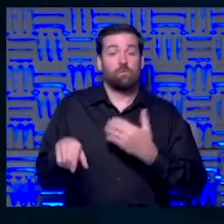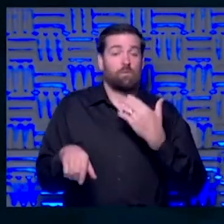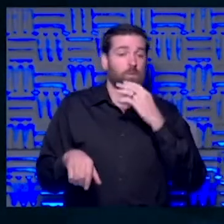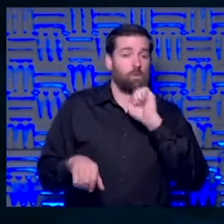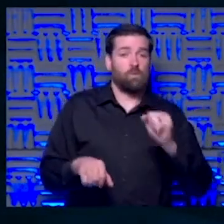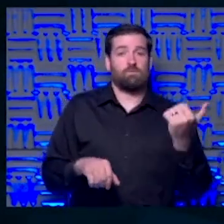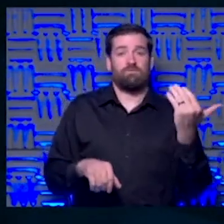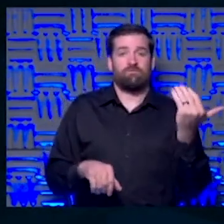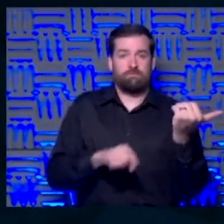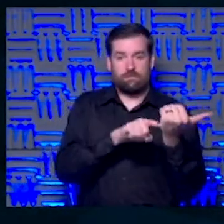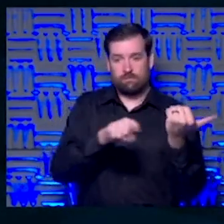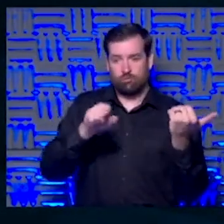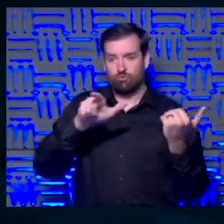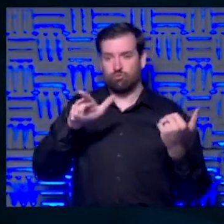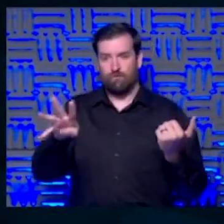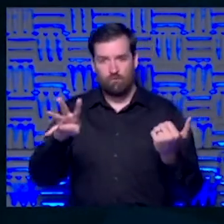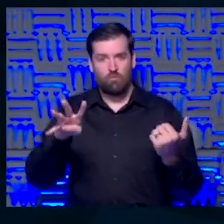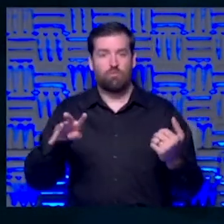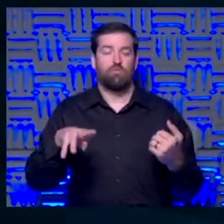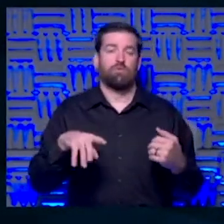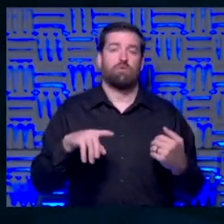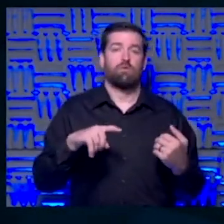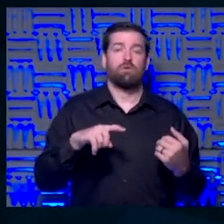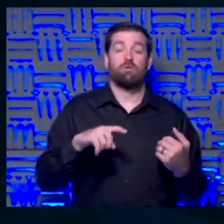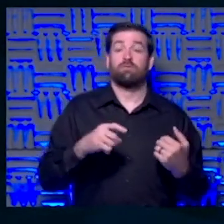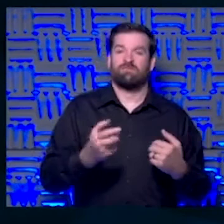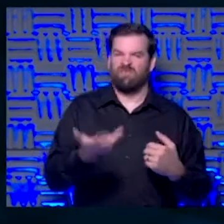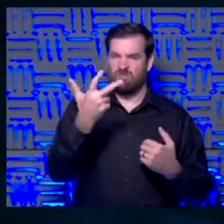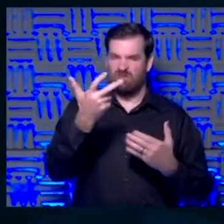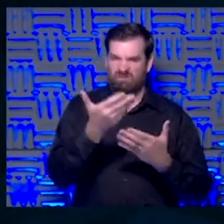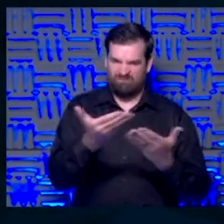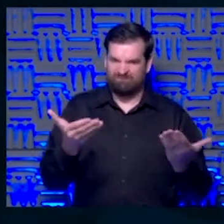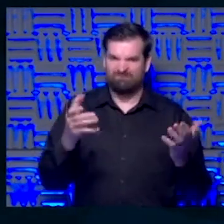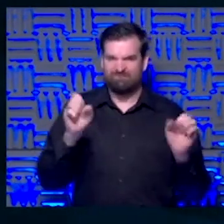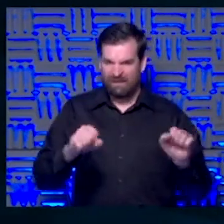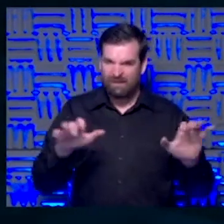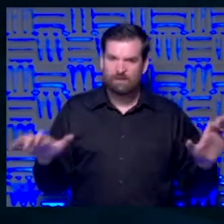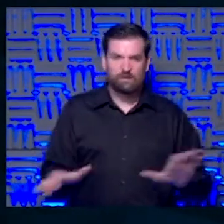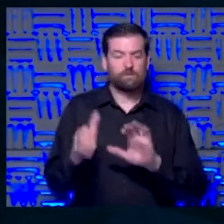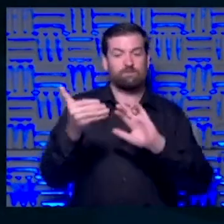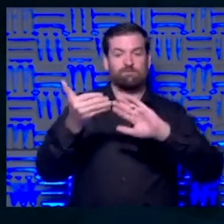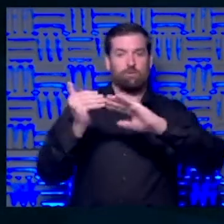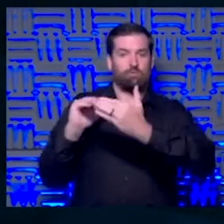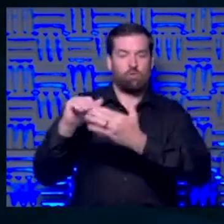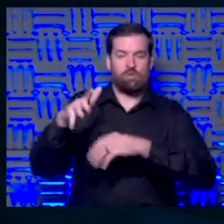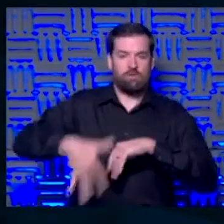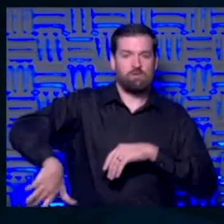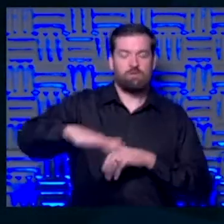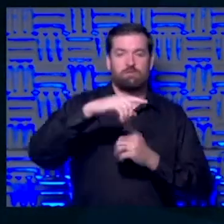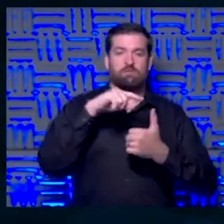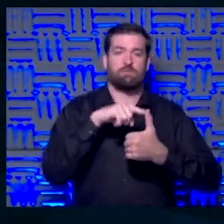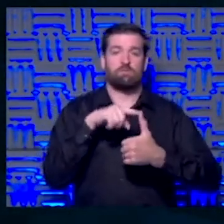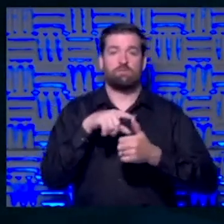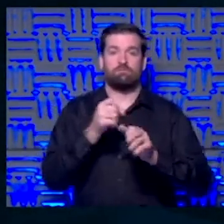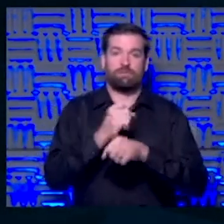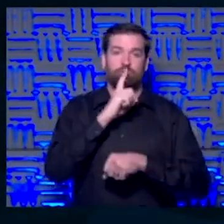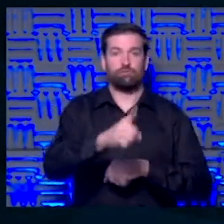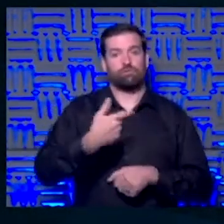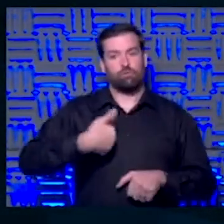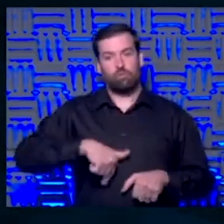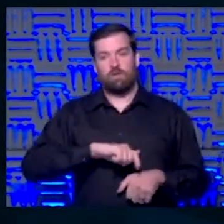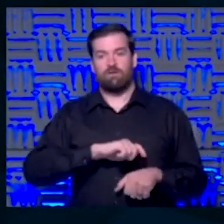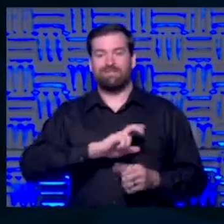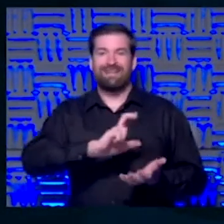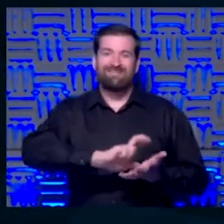and 24. So one of the things, there's three things we can make sure that we do as a community, and that's making sure that we are investing